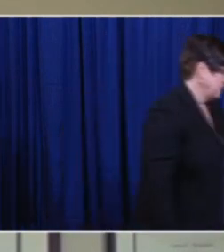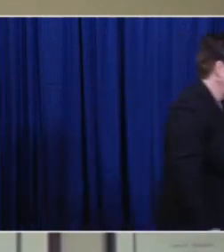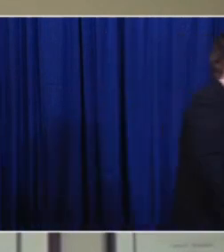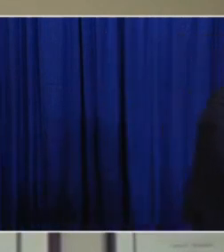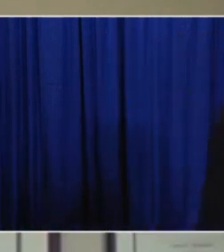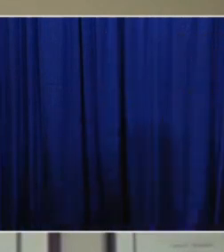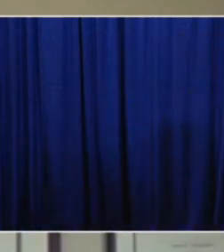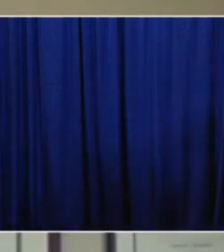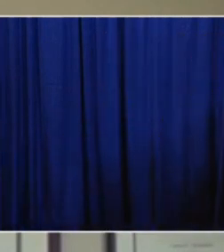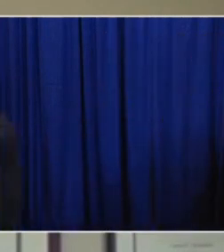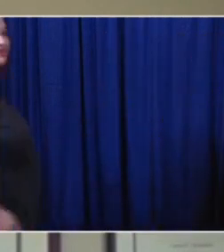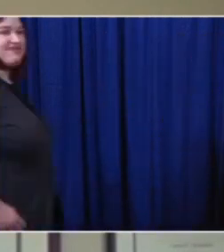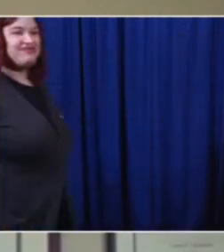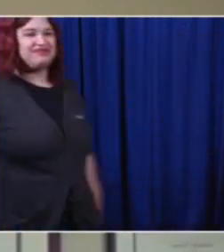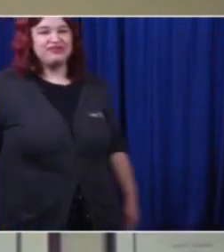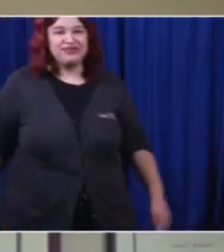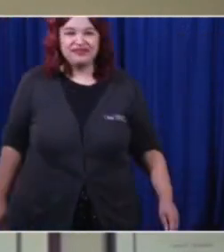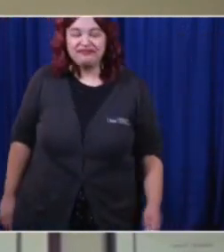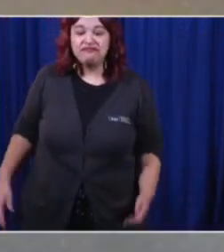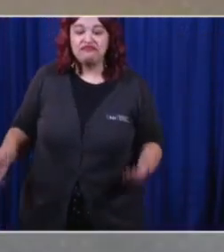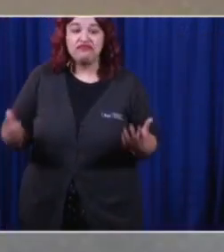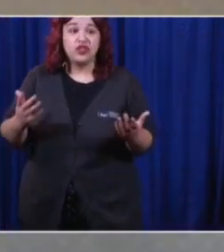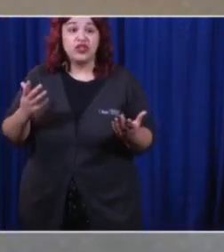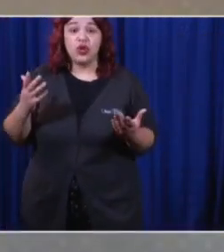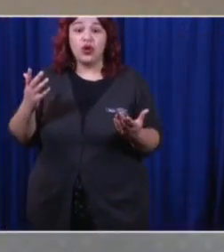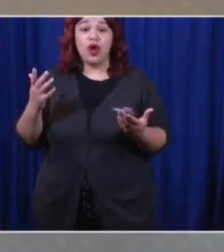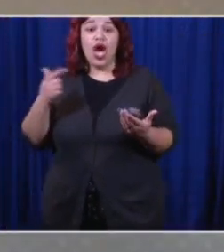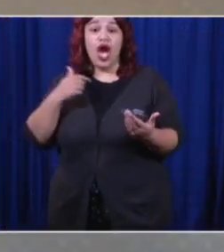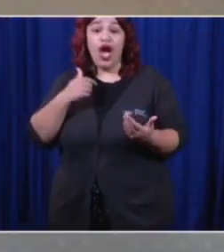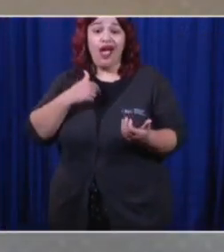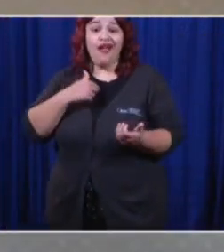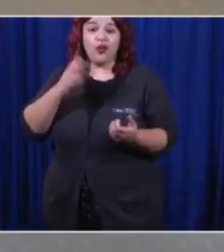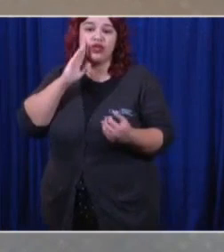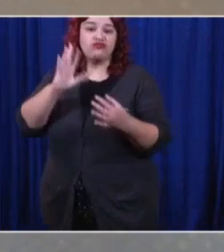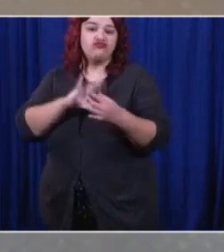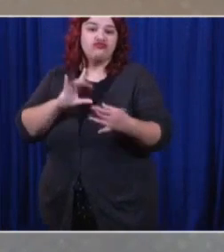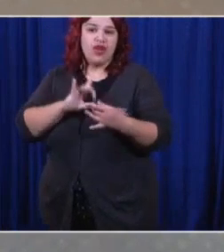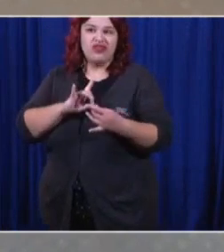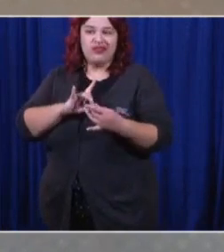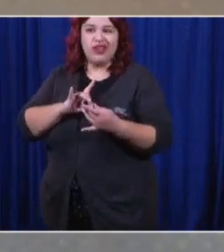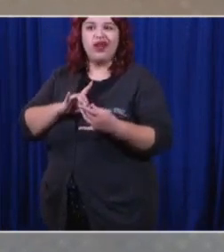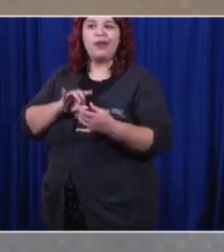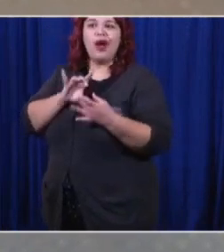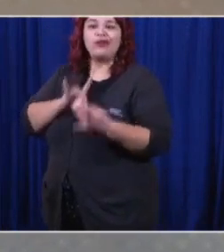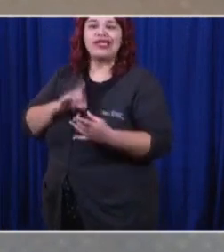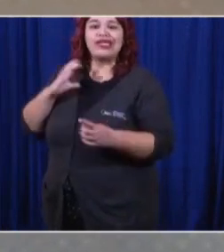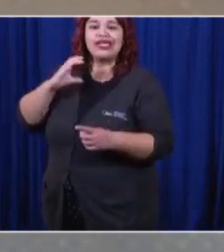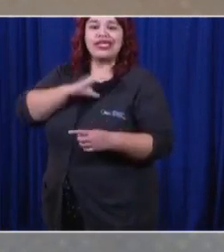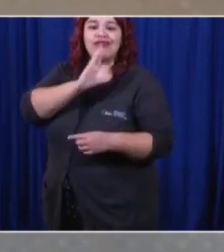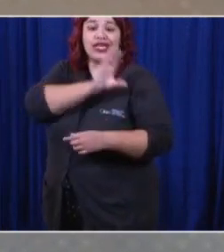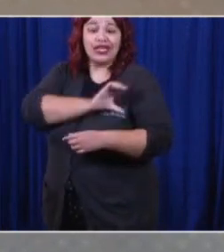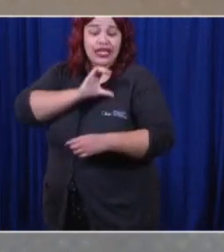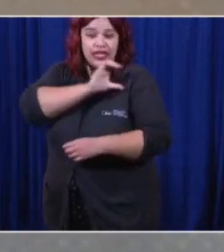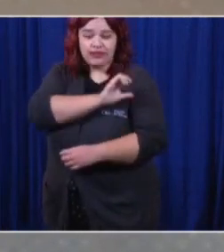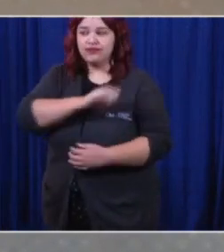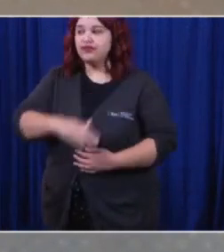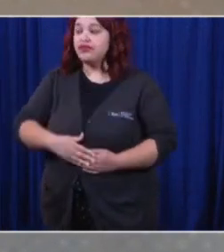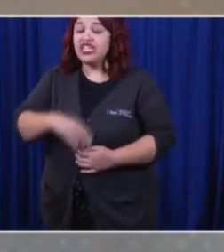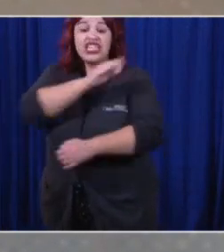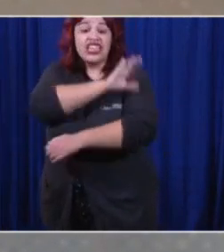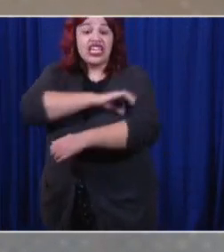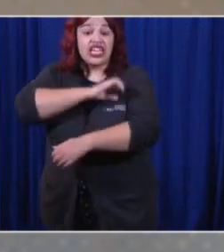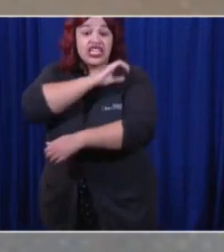I can take the first crack at that in terms of the Cleveland Clinic. So I think this has been a tremendous research opportunity. The clinic has published